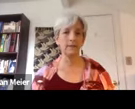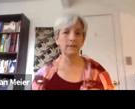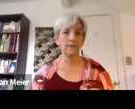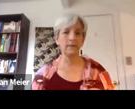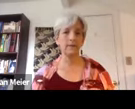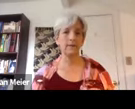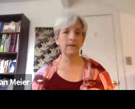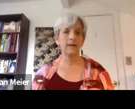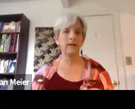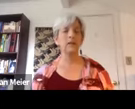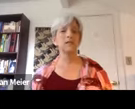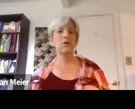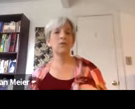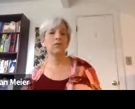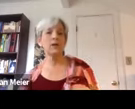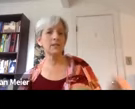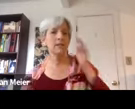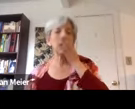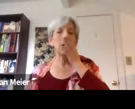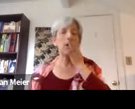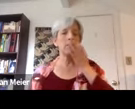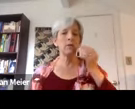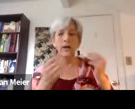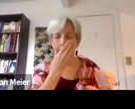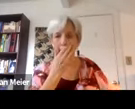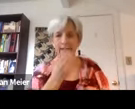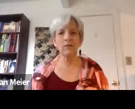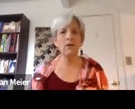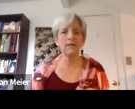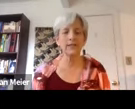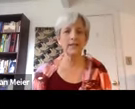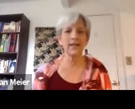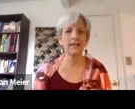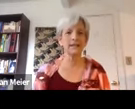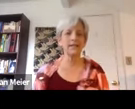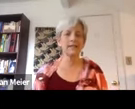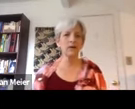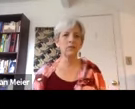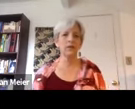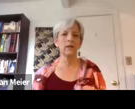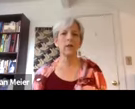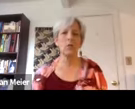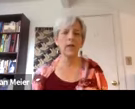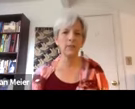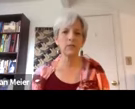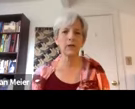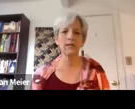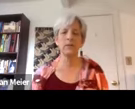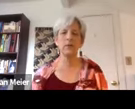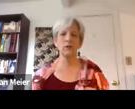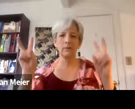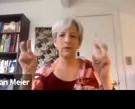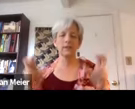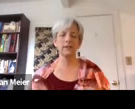cases. Okay, so first, the way I break down all of this data is I start with what happens when